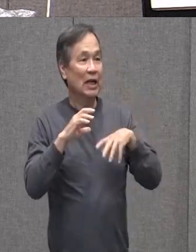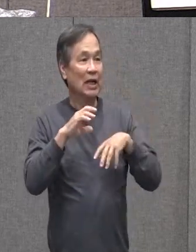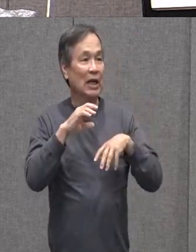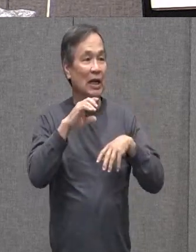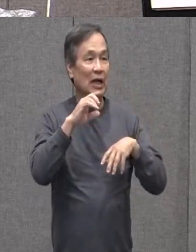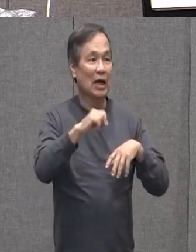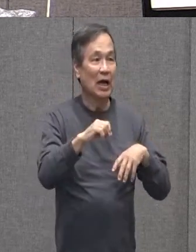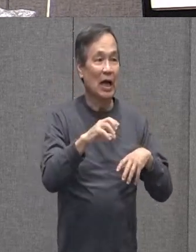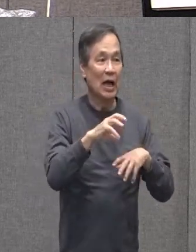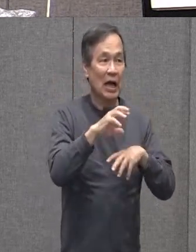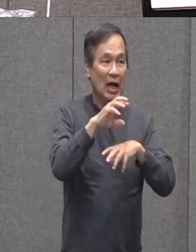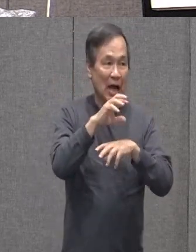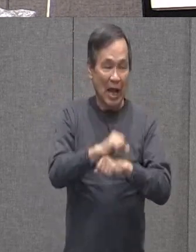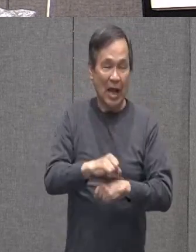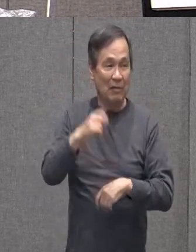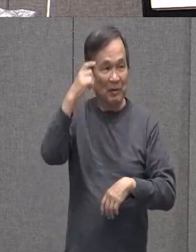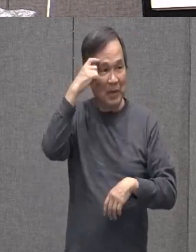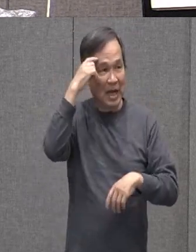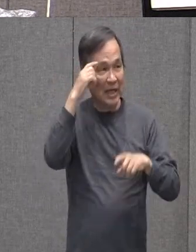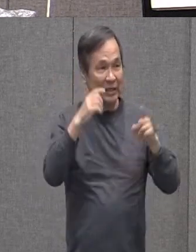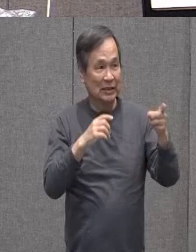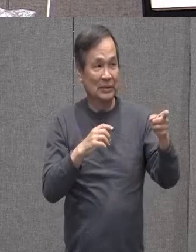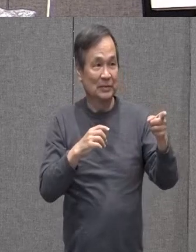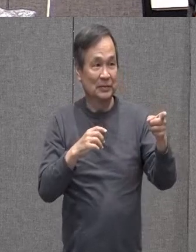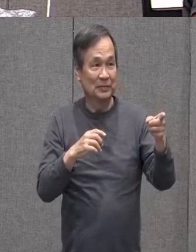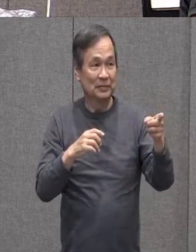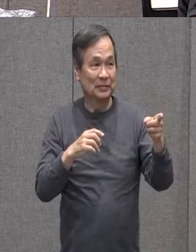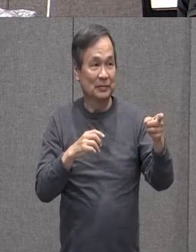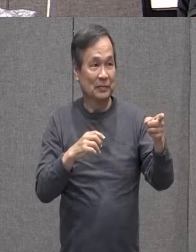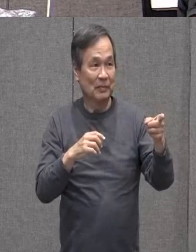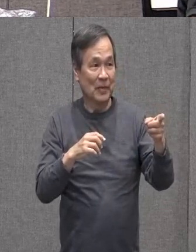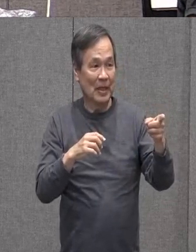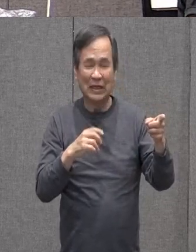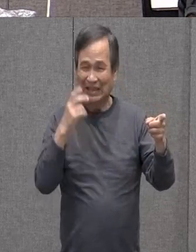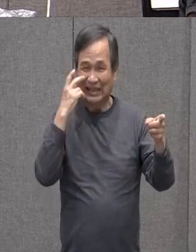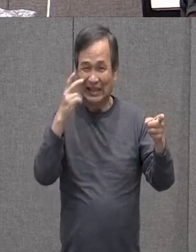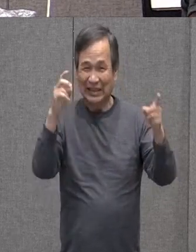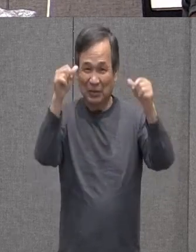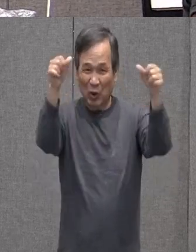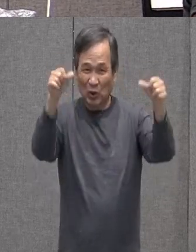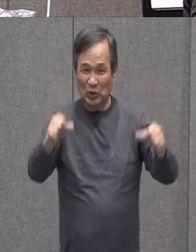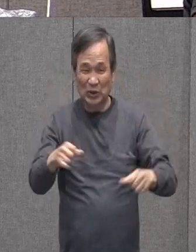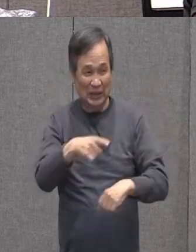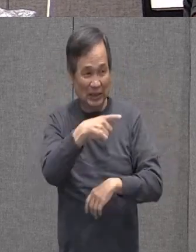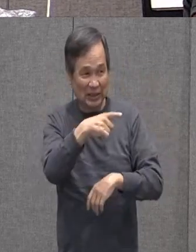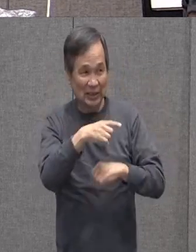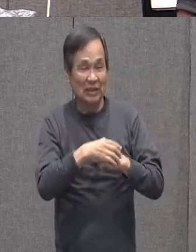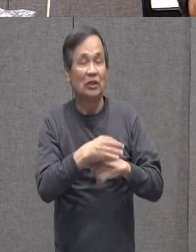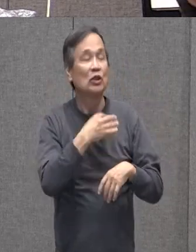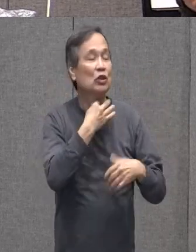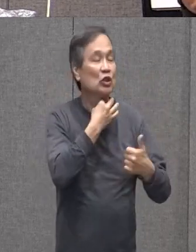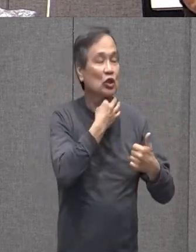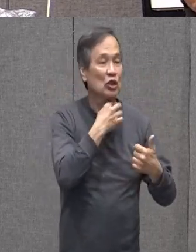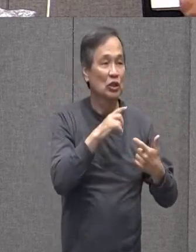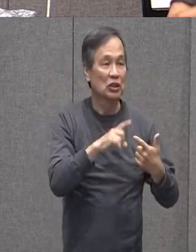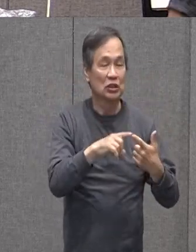of mind are so fun. On our poster, we have curiosity,